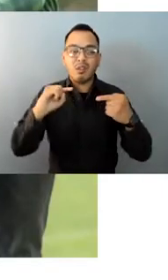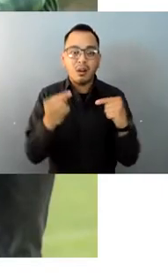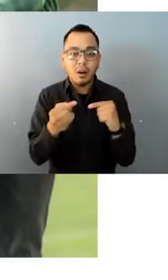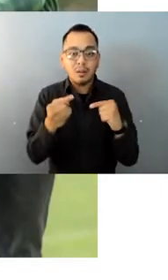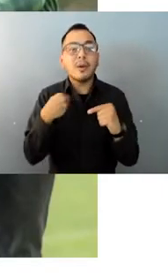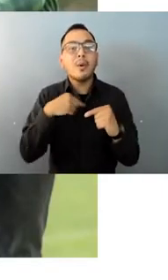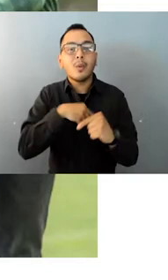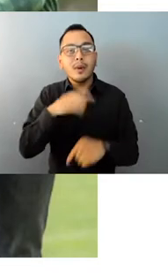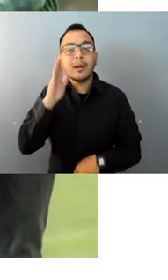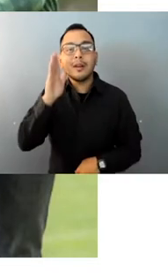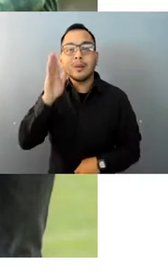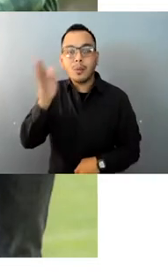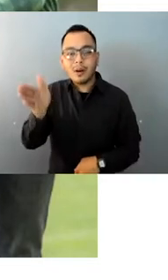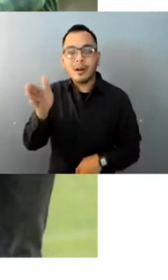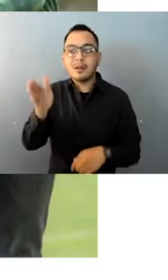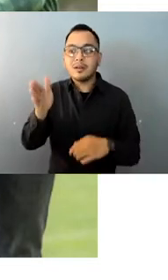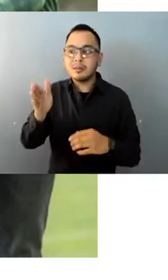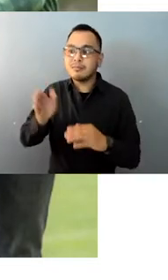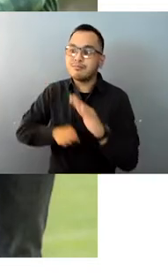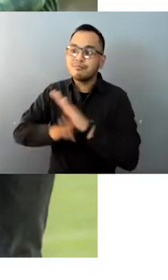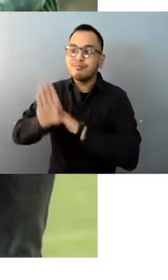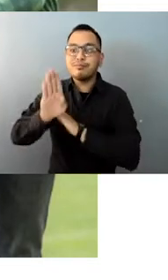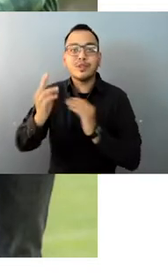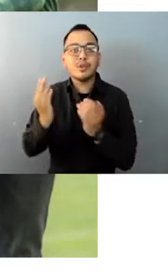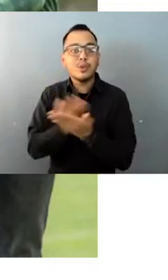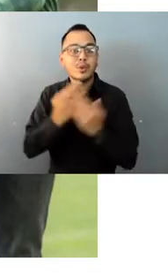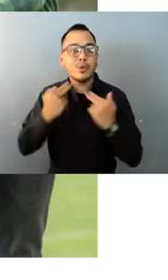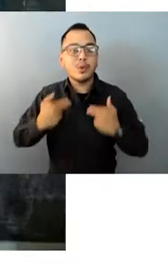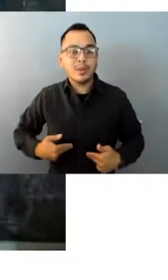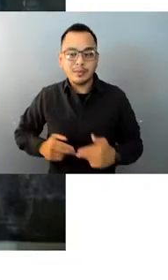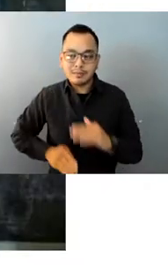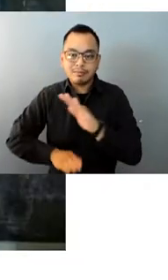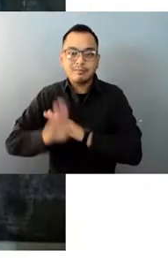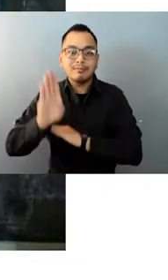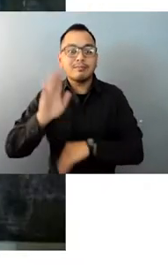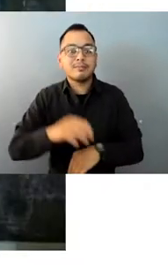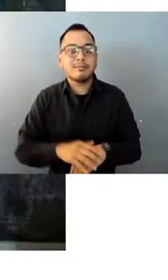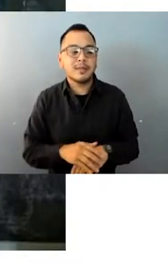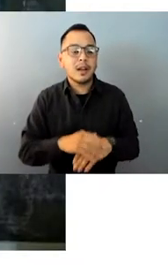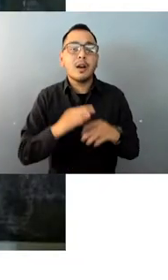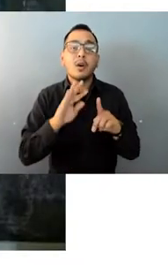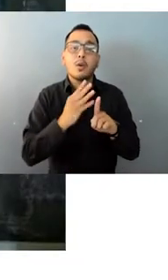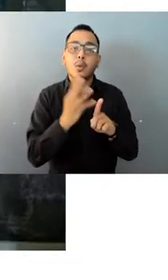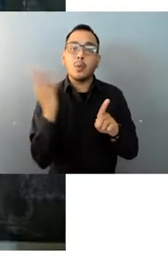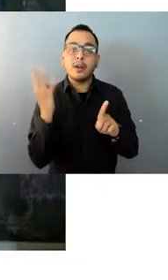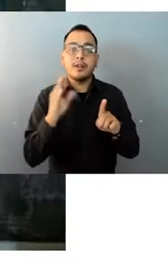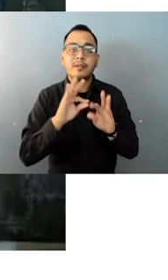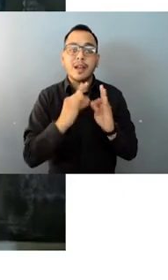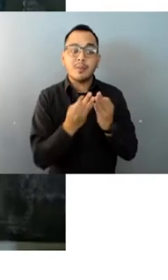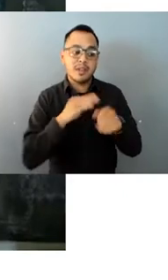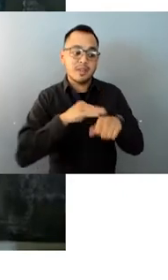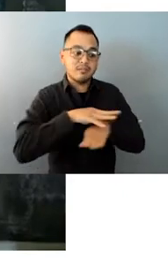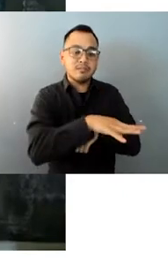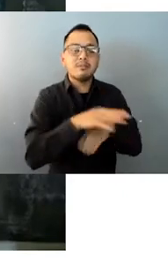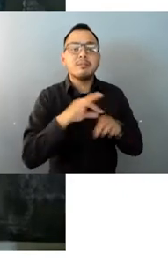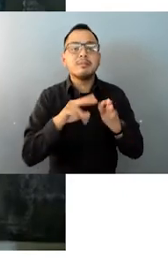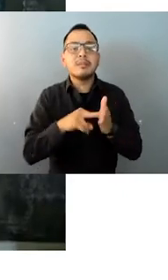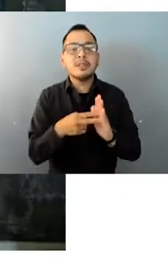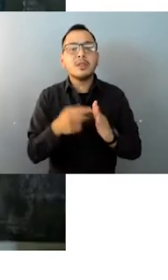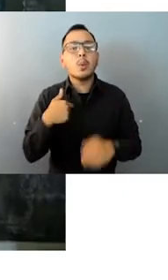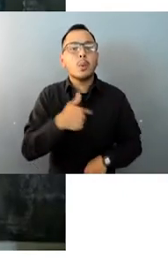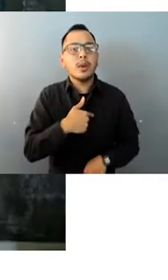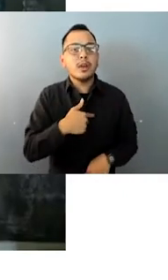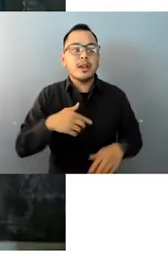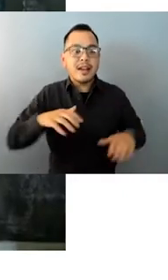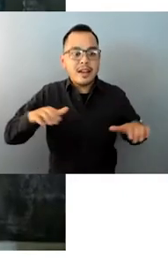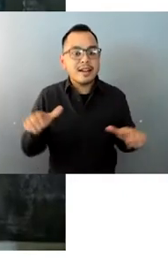create new possibilities for human flourishing. Queering family means we actively resist messages about what